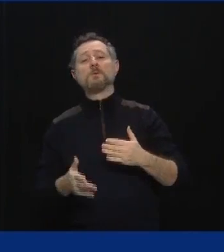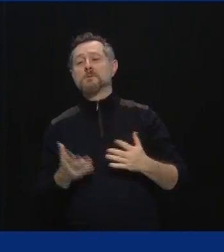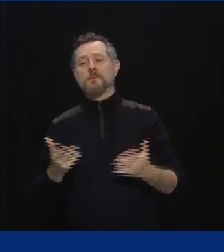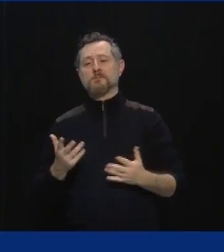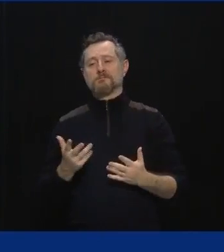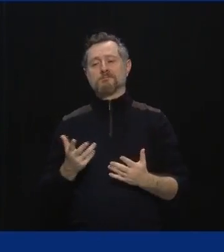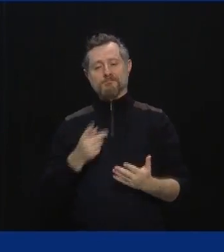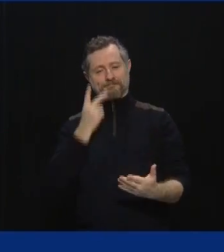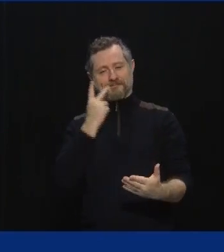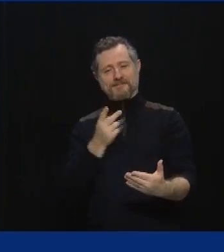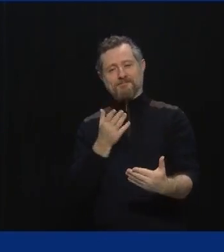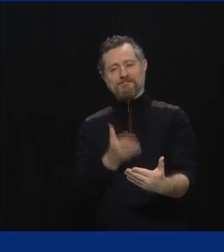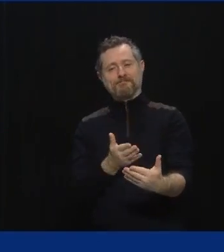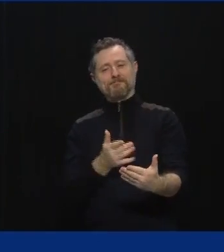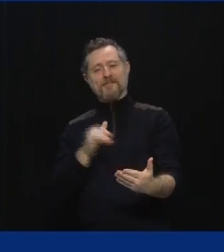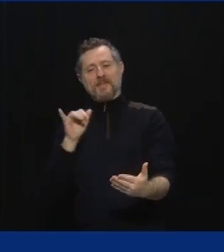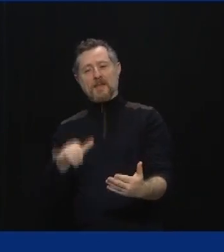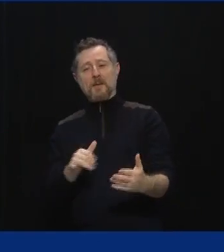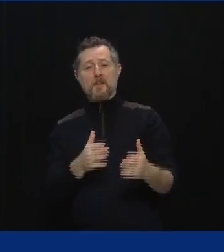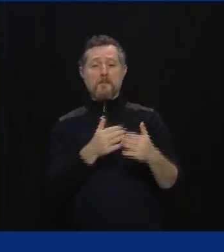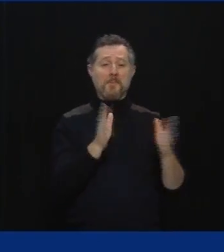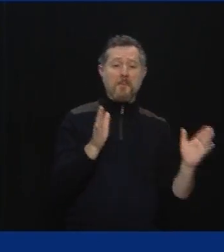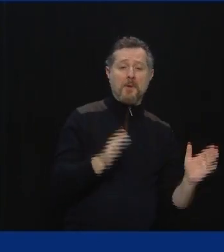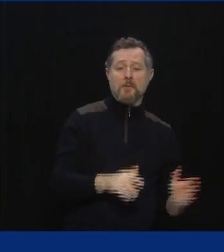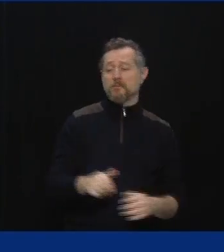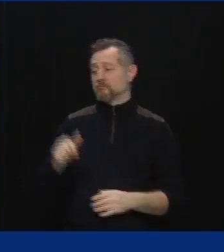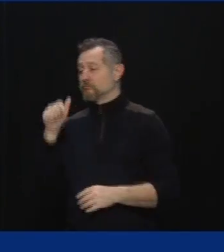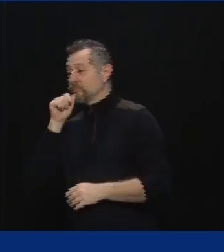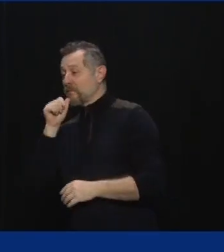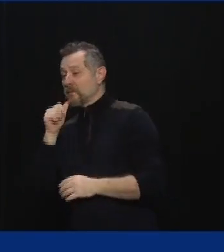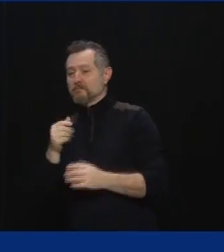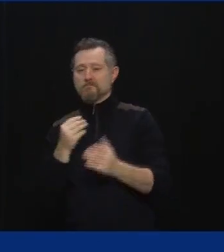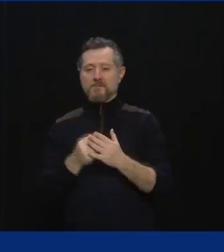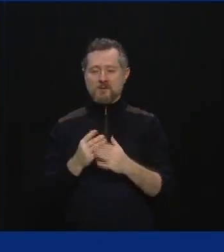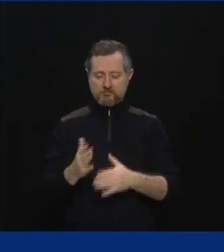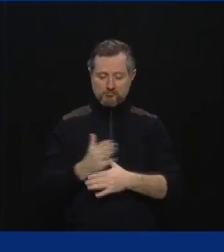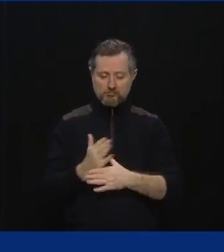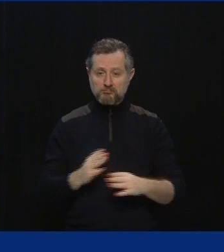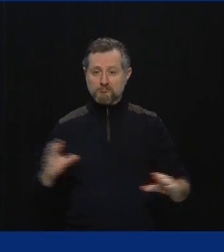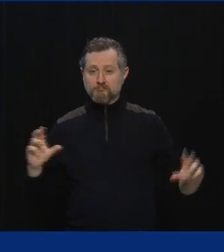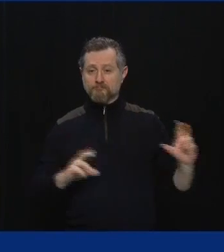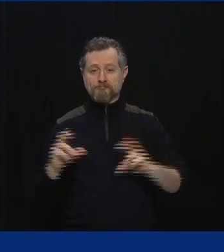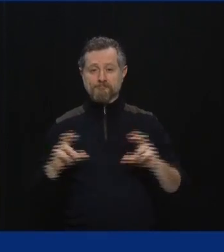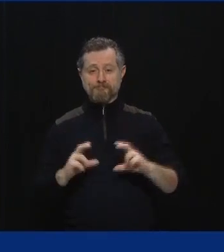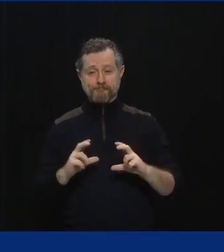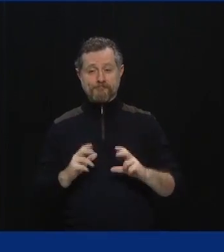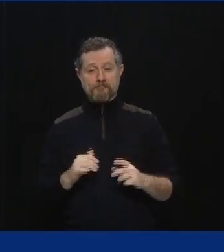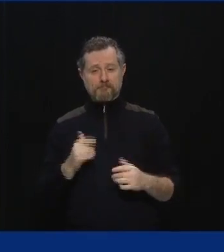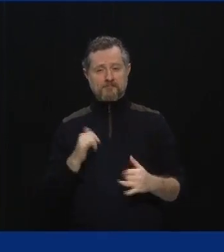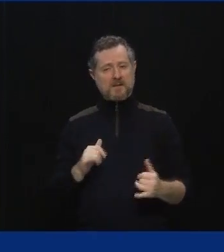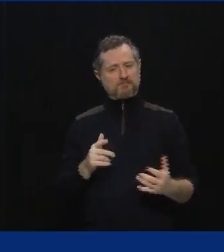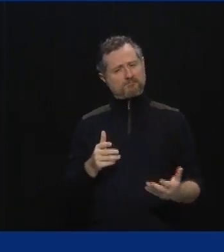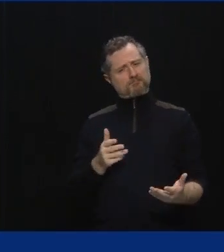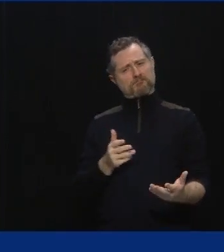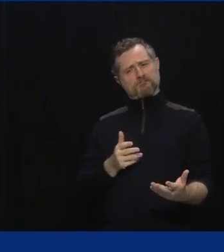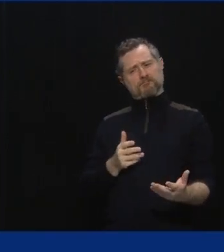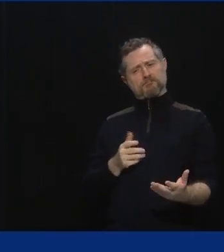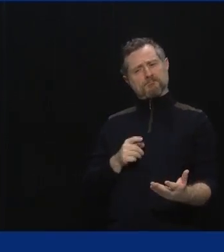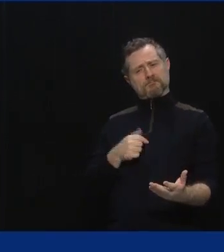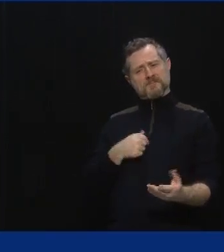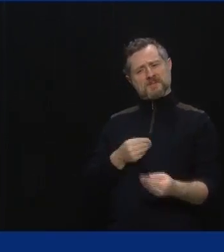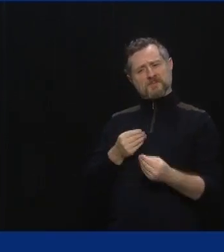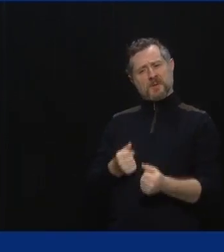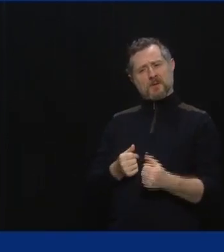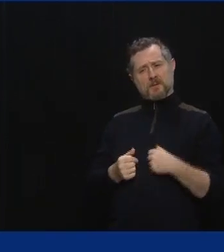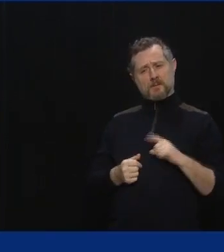established in these public-private partnerships a multiple of 5 times for every single dollar